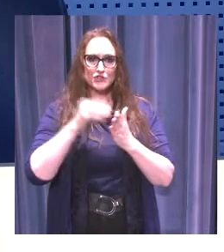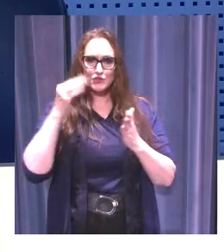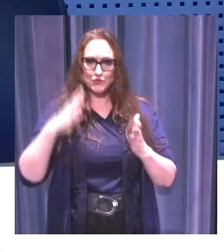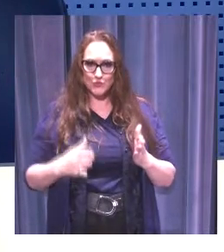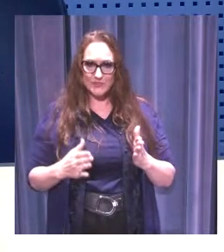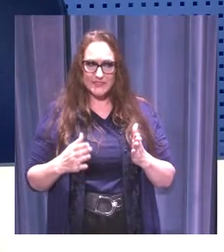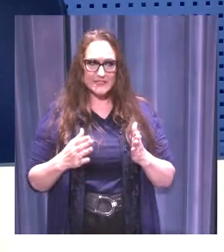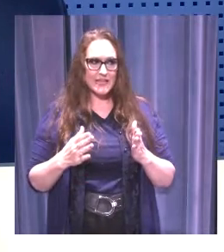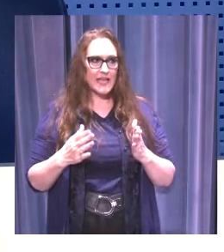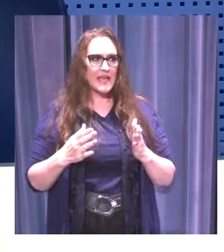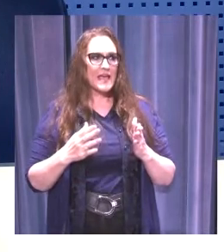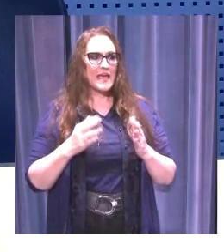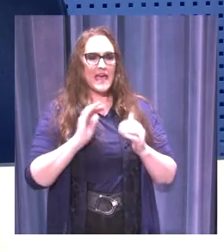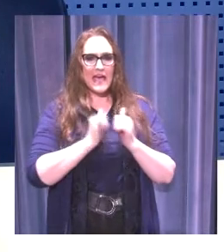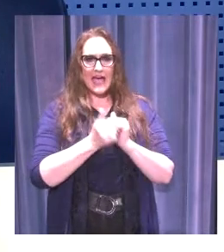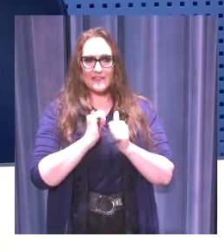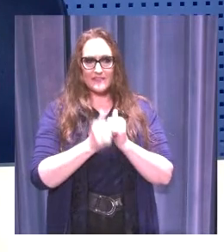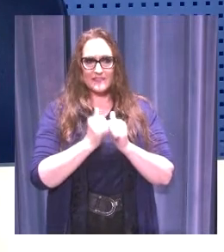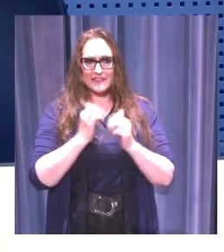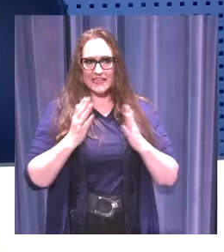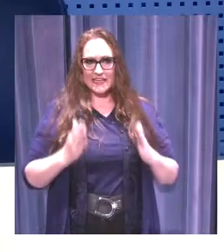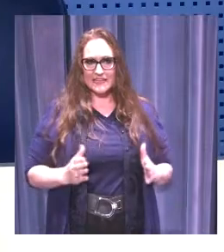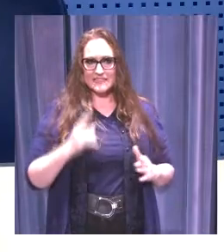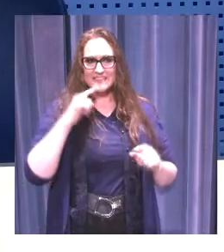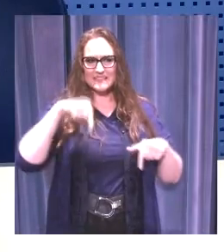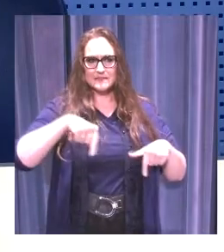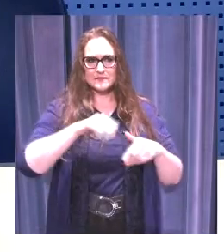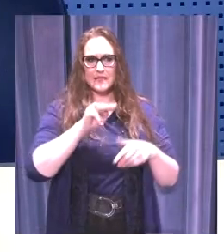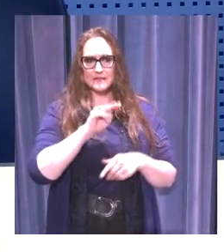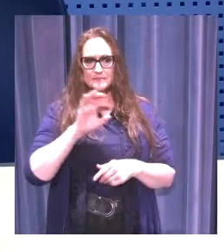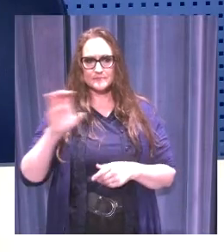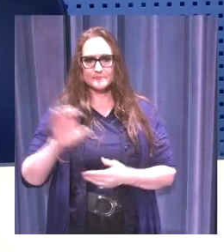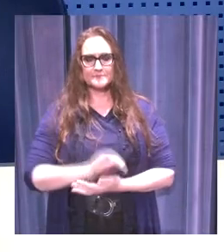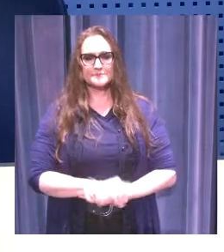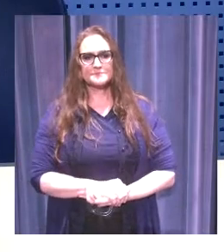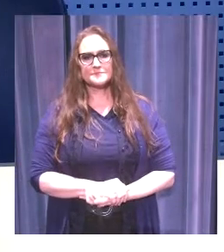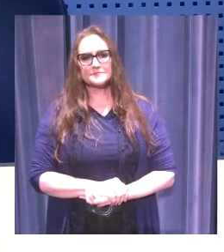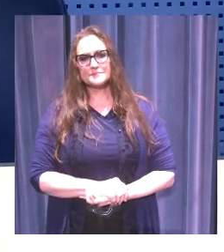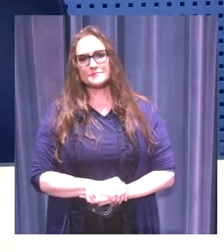student athletes at the college.